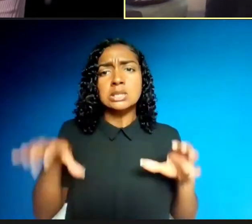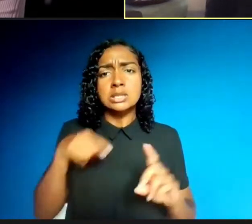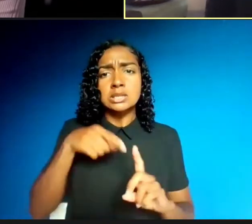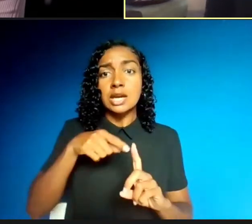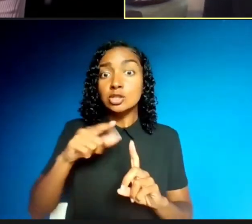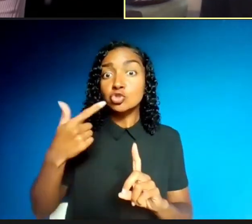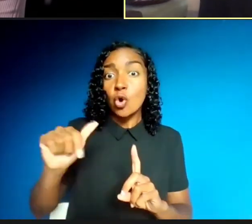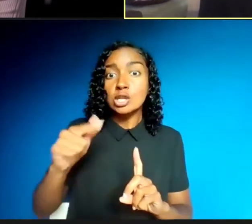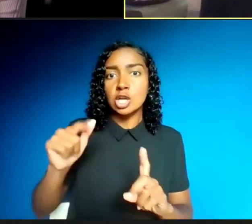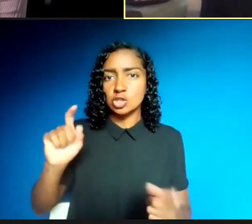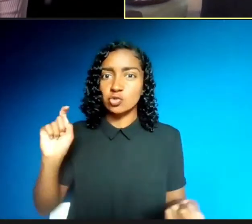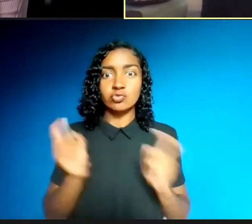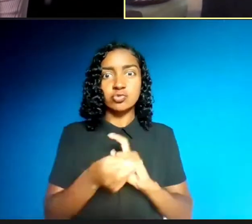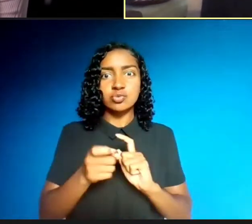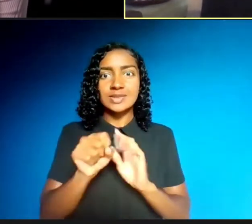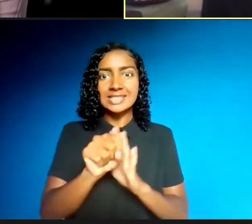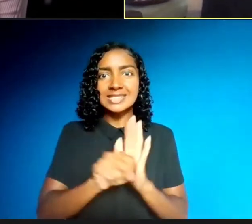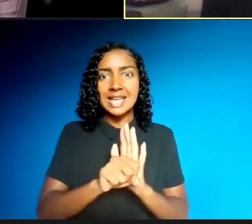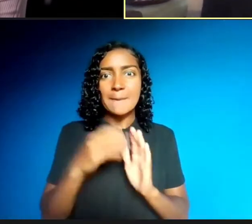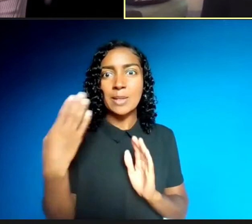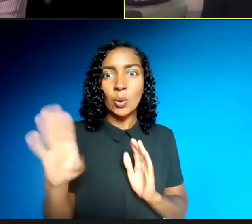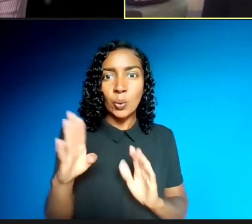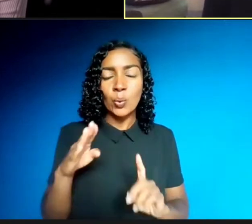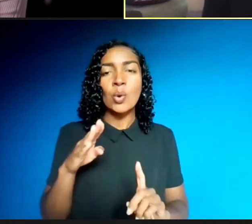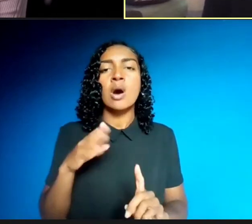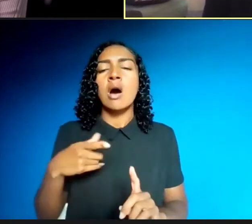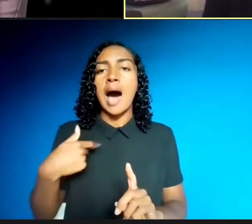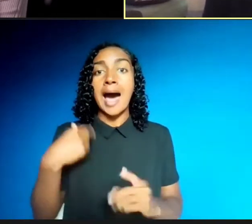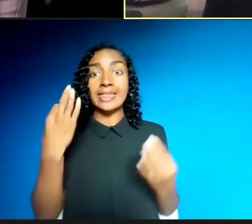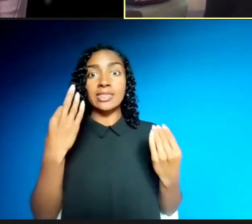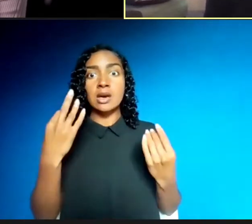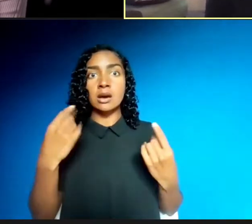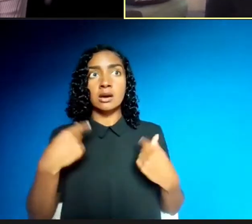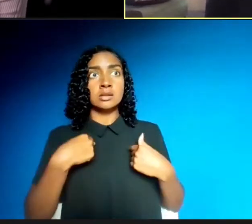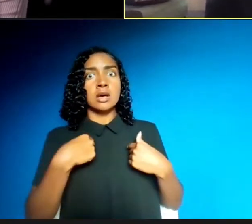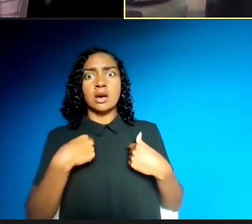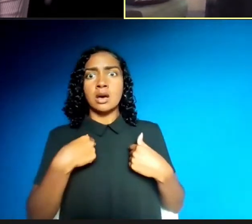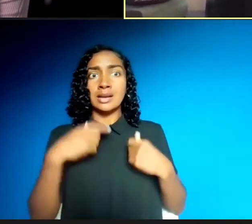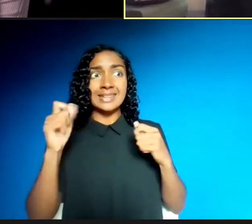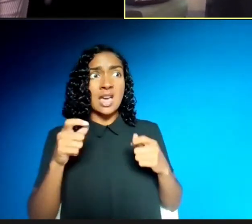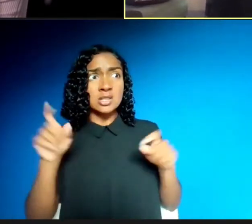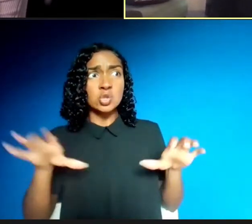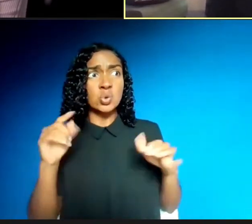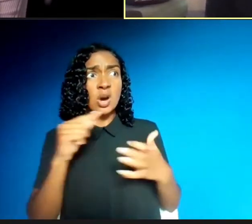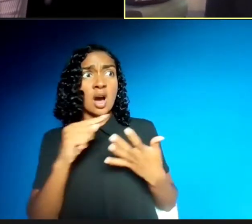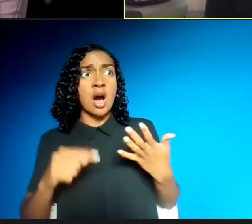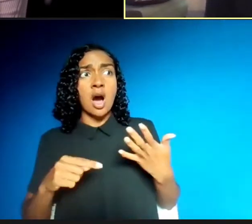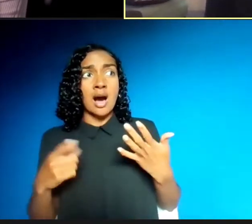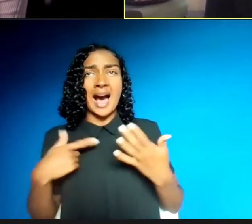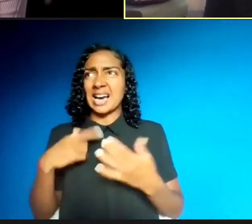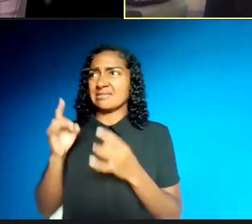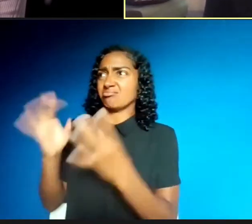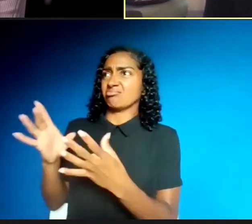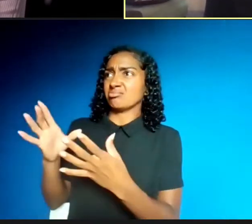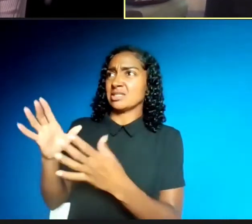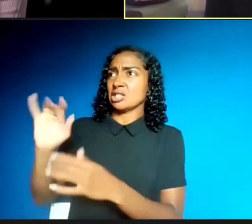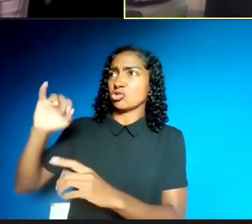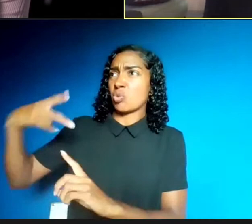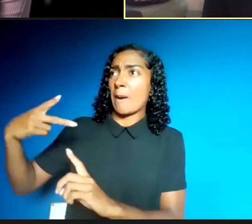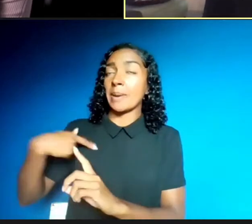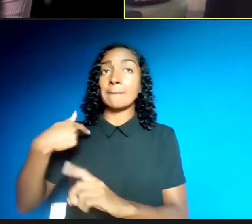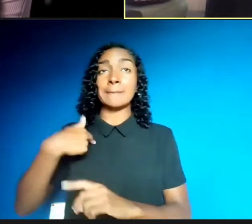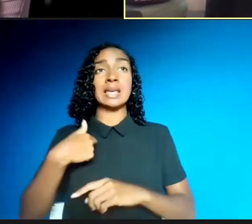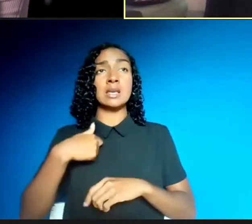just think I look at that and go, I couldn't do that. As much as I have disdain for President Trump, if he did that to me live on TV, I'd be like,